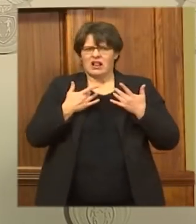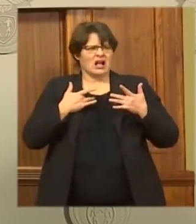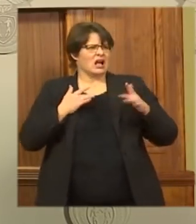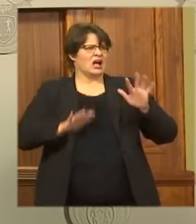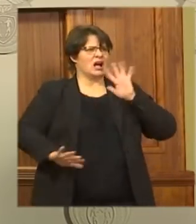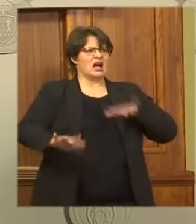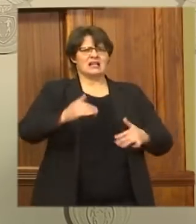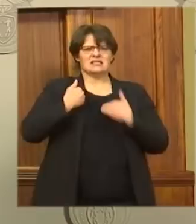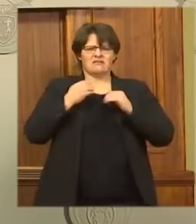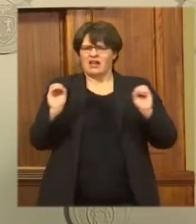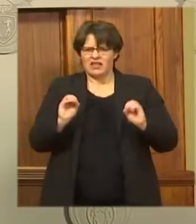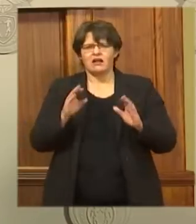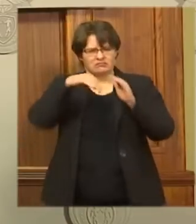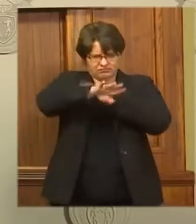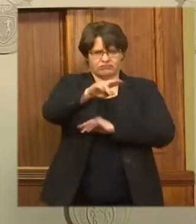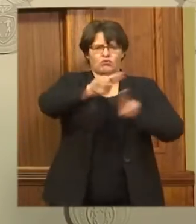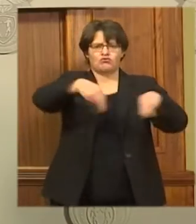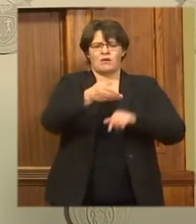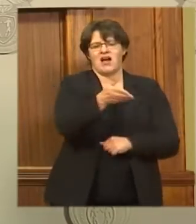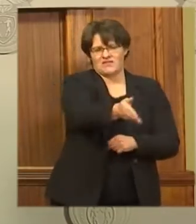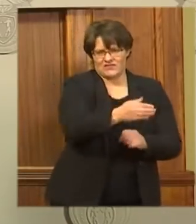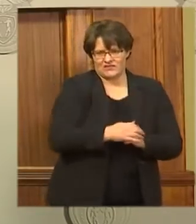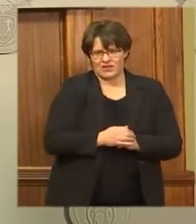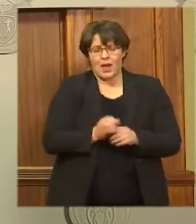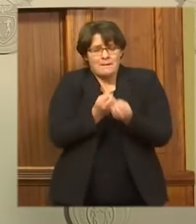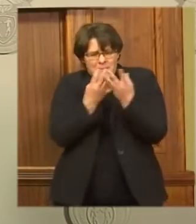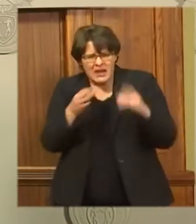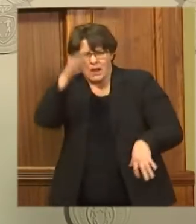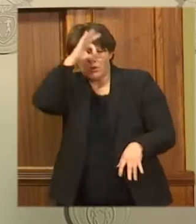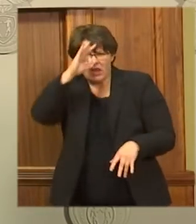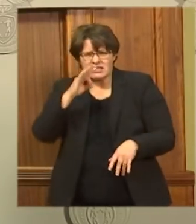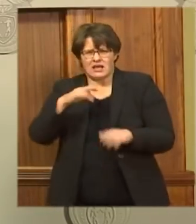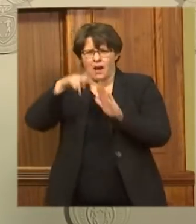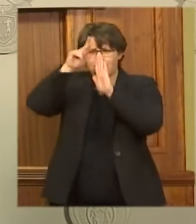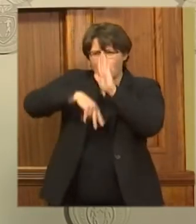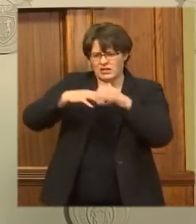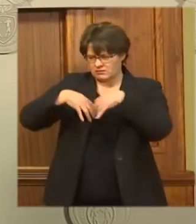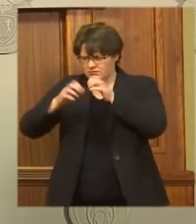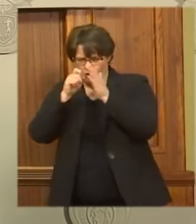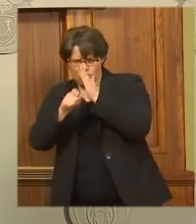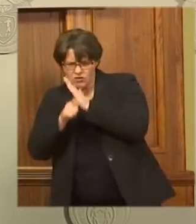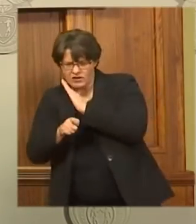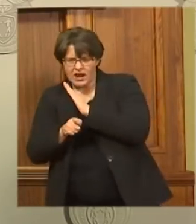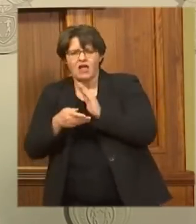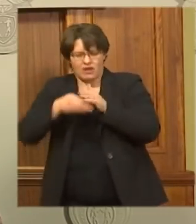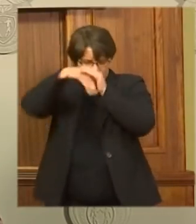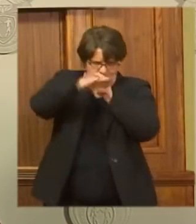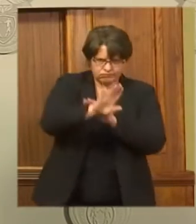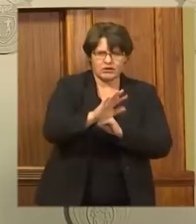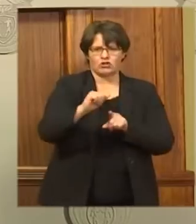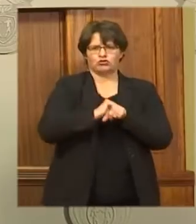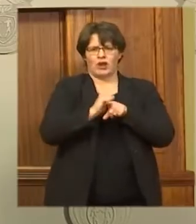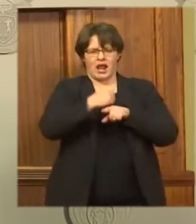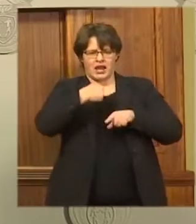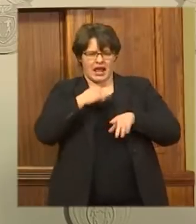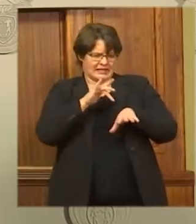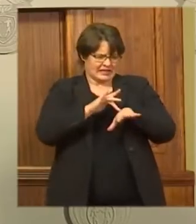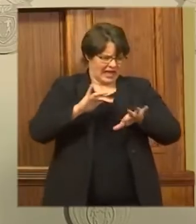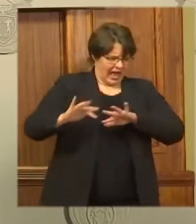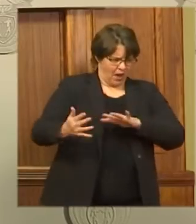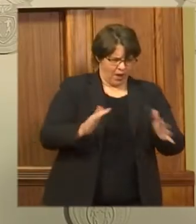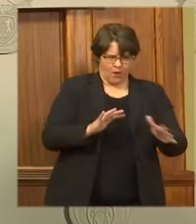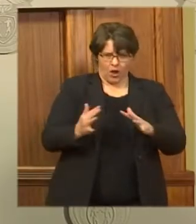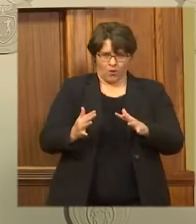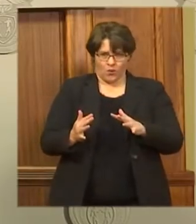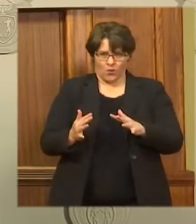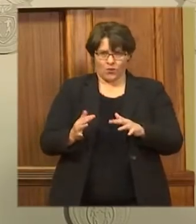prosecutors, magistrates, and policymakers have undergone sensitivity and awareness training, and over